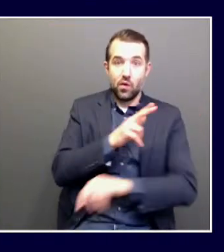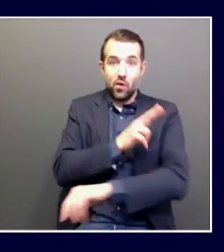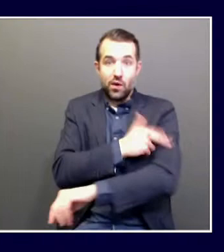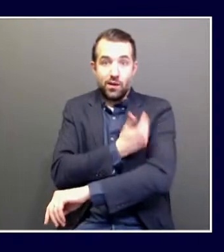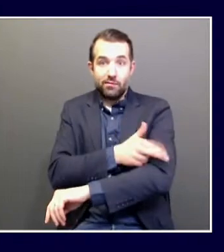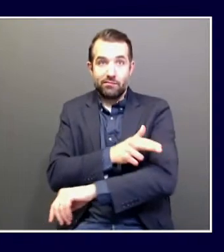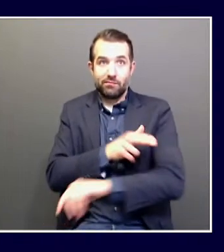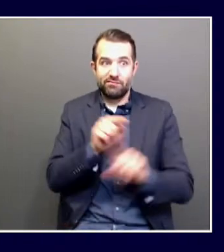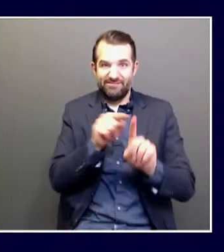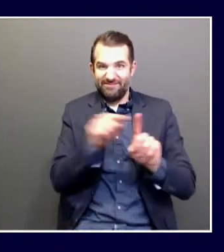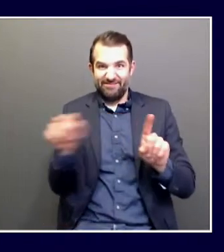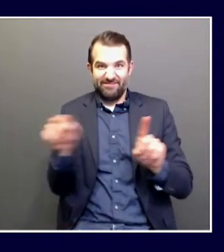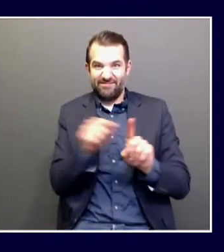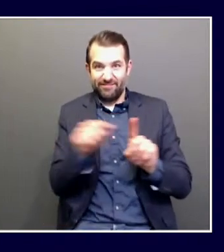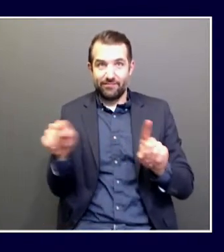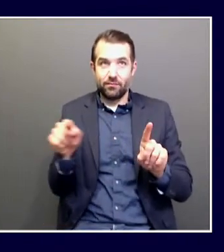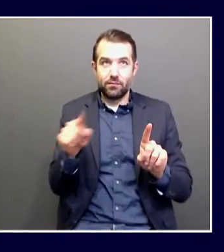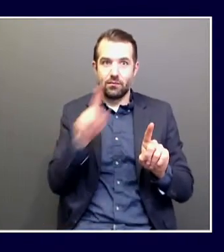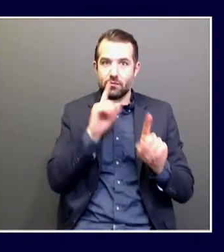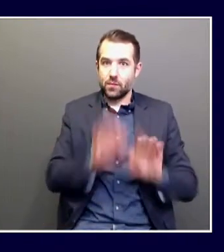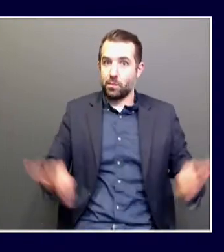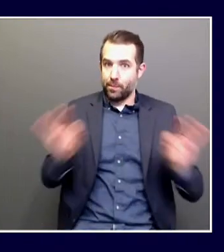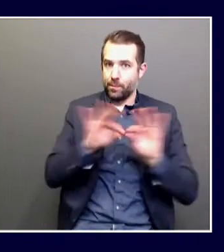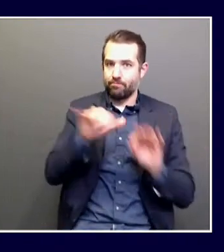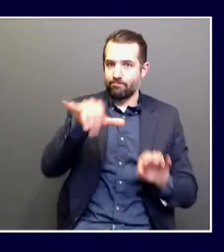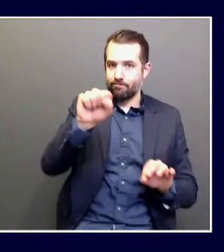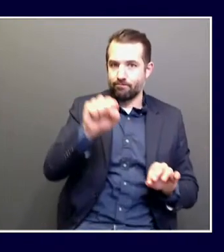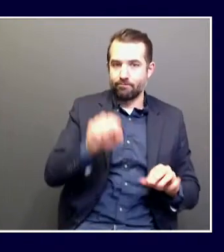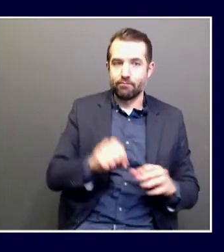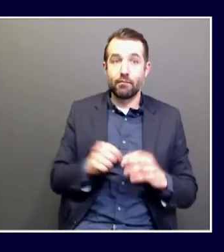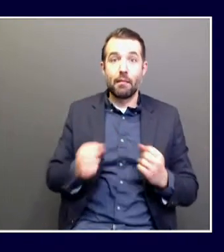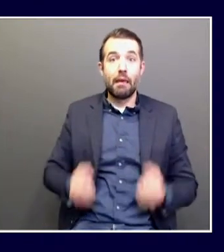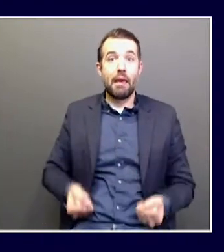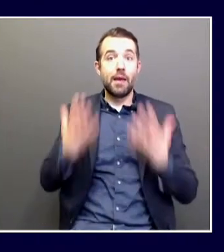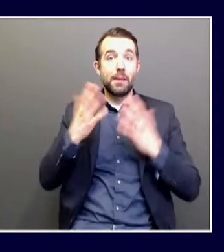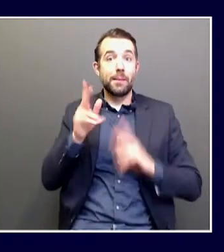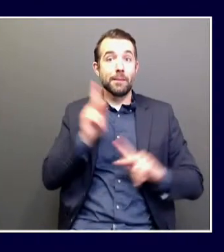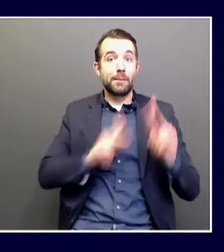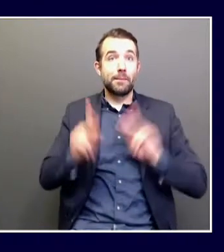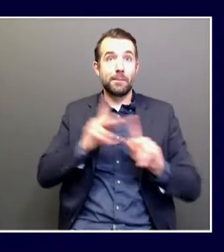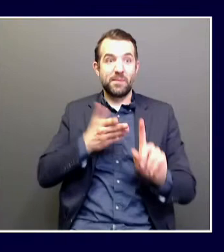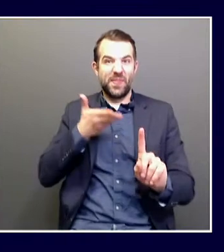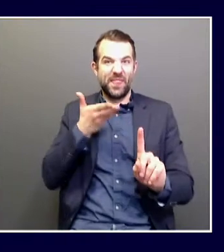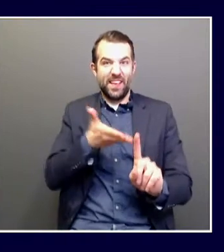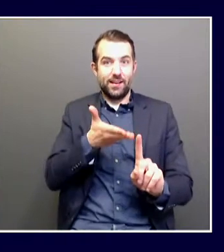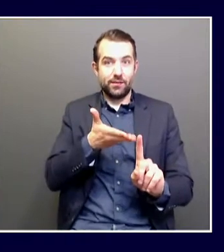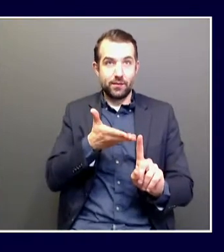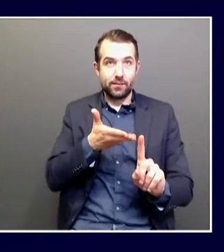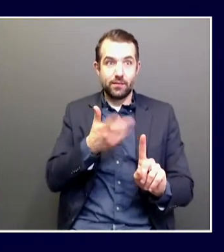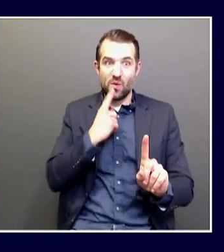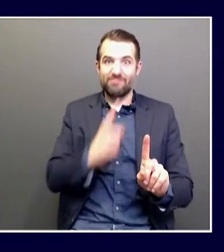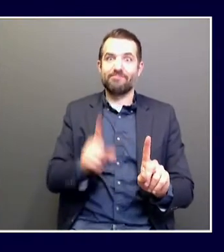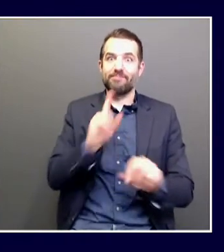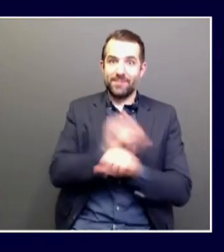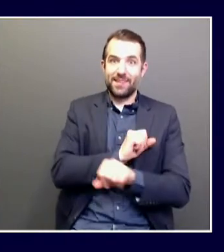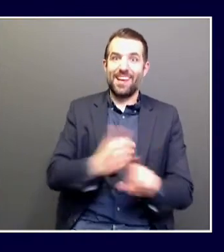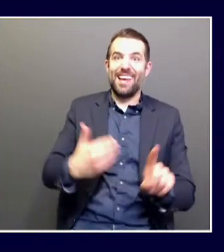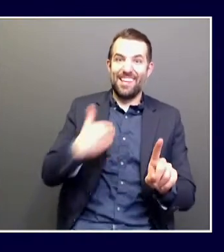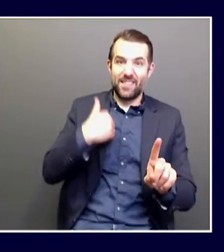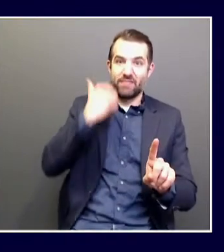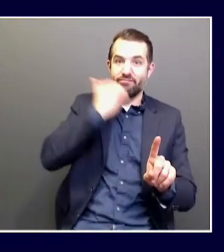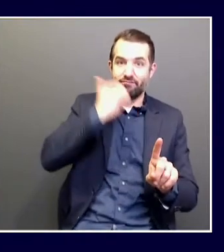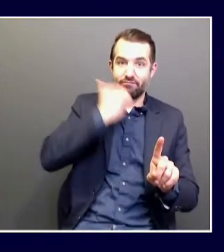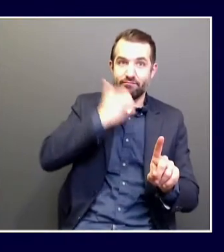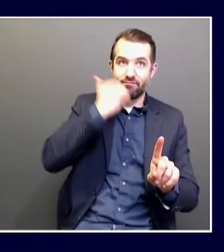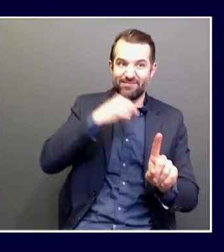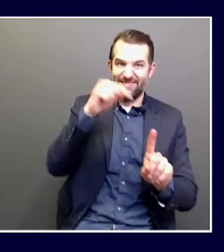number of workers who are positive from one day to the next absolutely makes a difference. What I'm talking about, Joe, is macro level